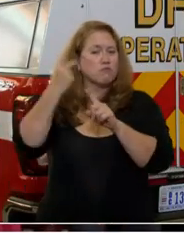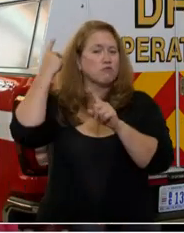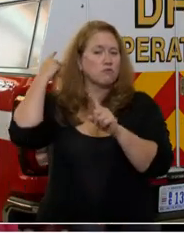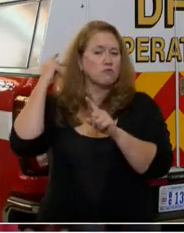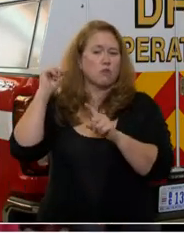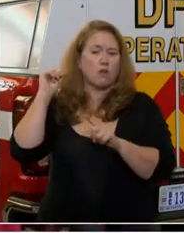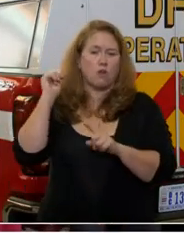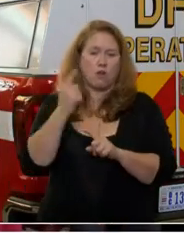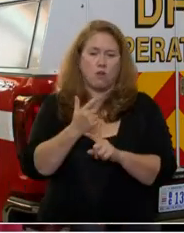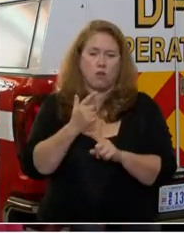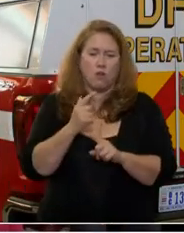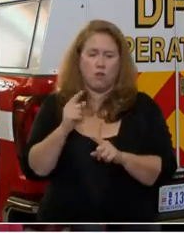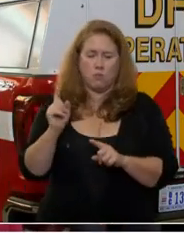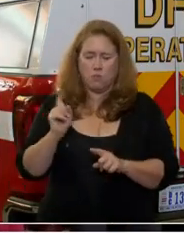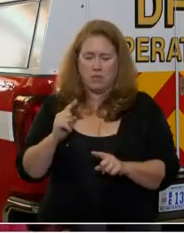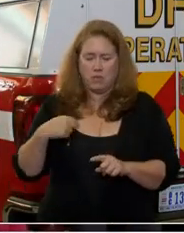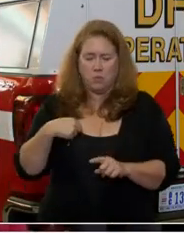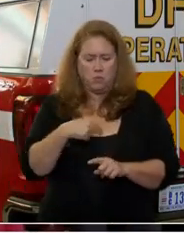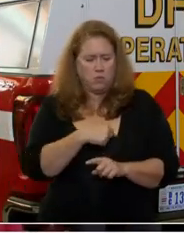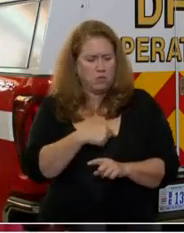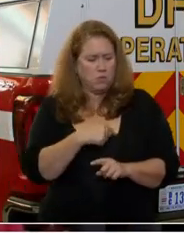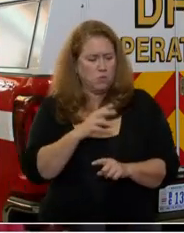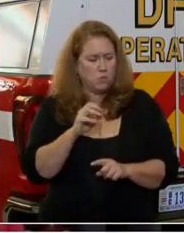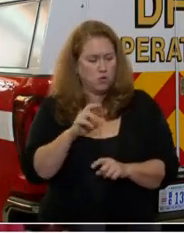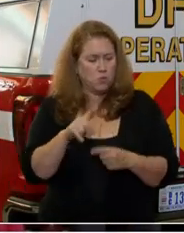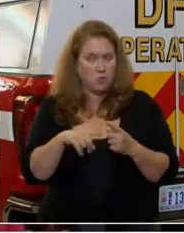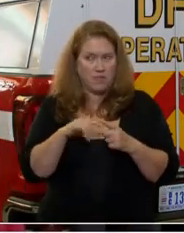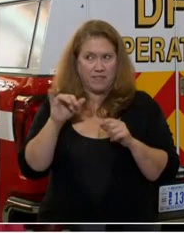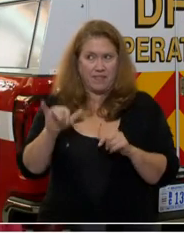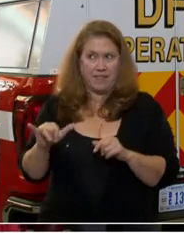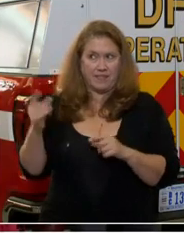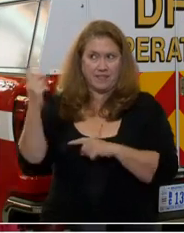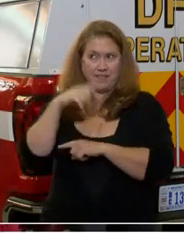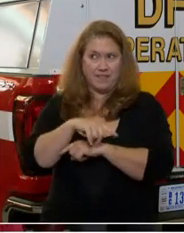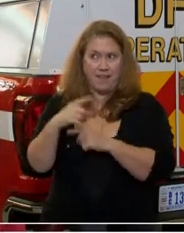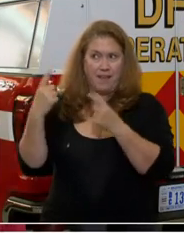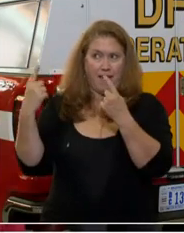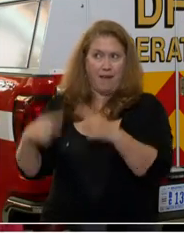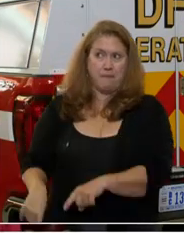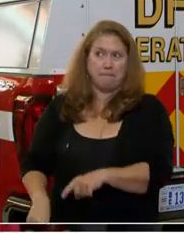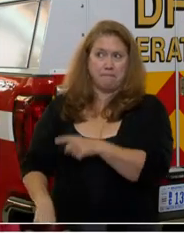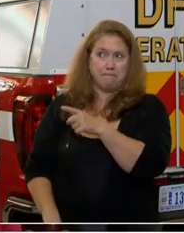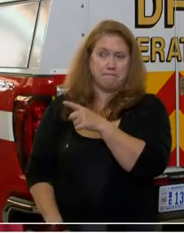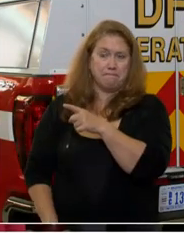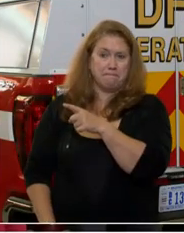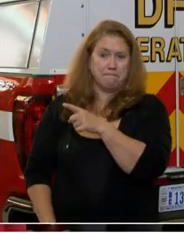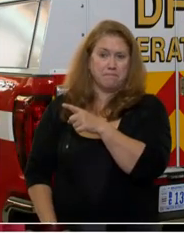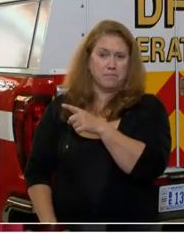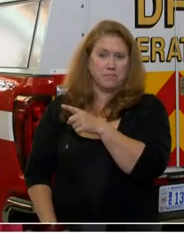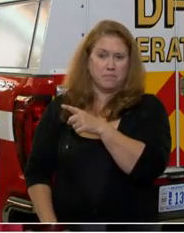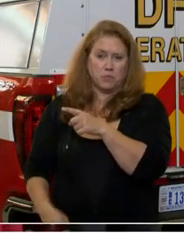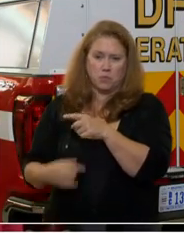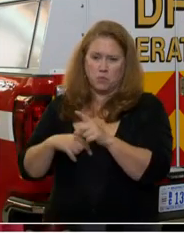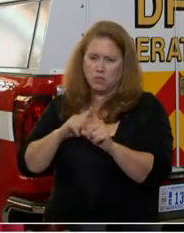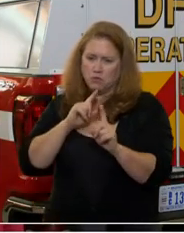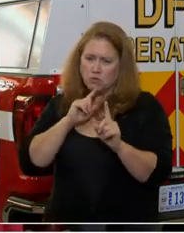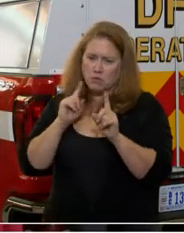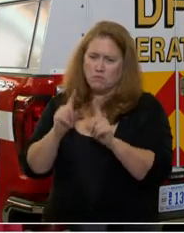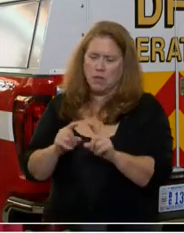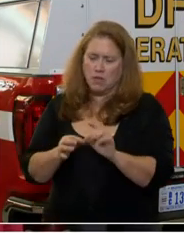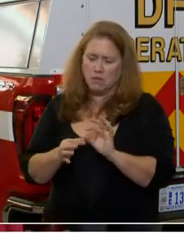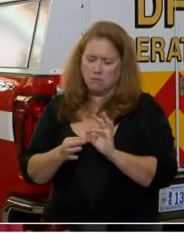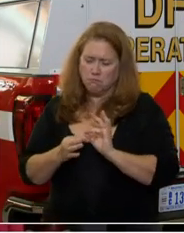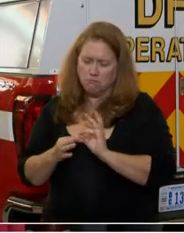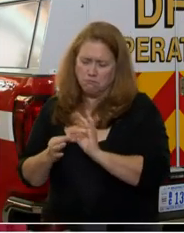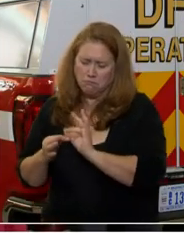life that was experienced. We responded on that day as a country united to defeat evil through service, sacrifice, resilience, and